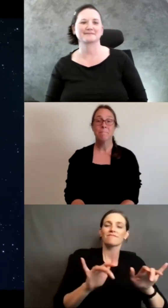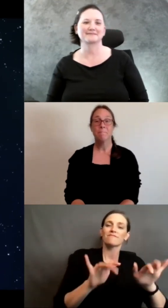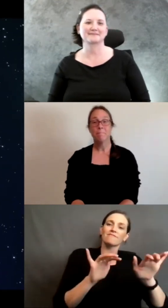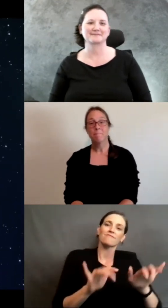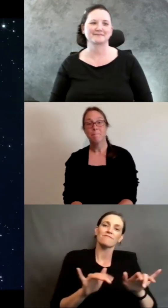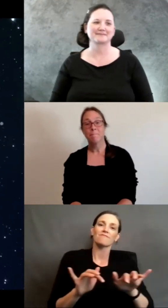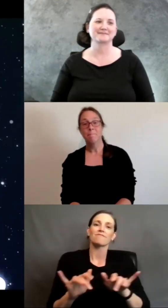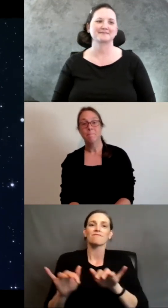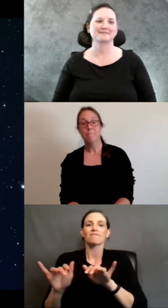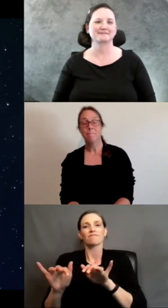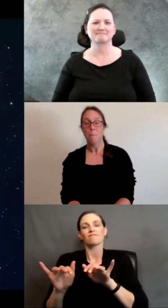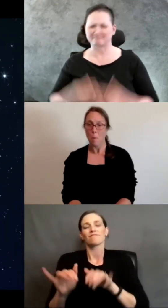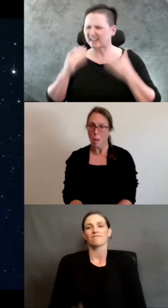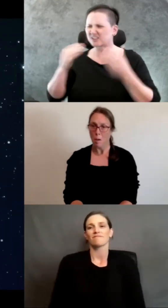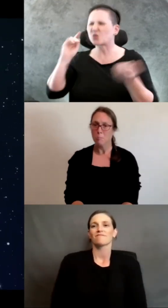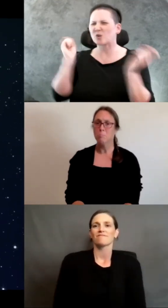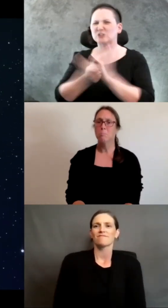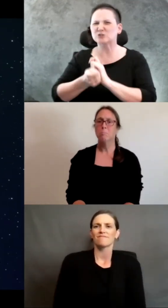Let's switch it up, Robot.